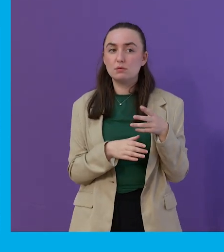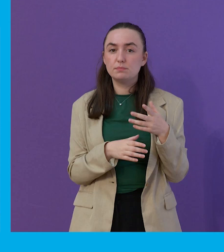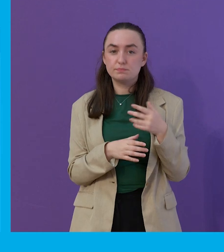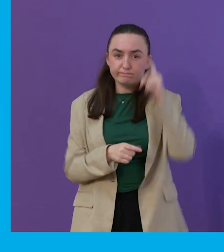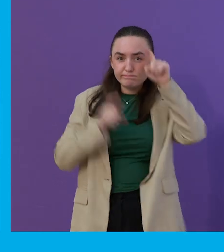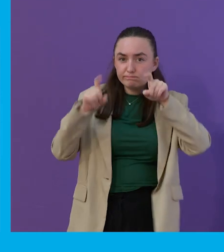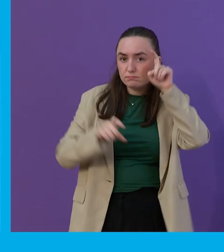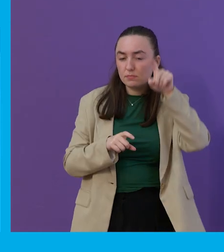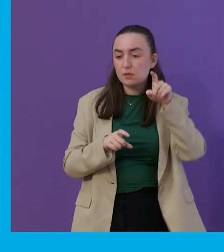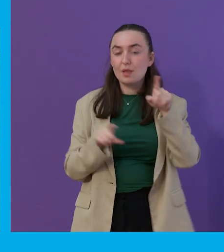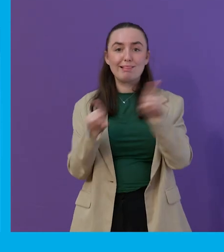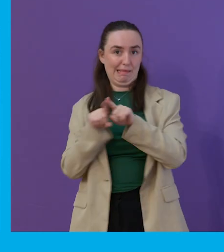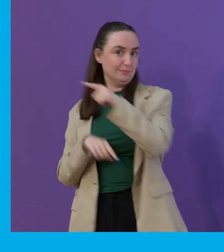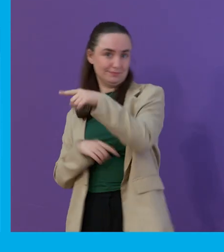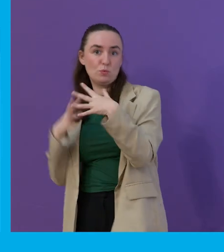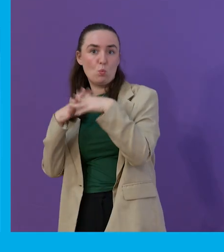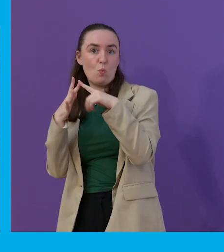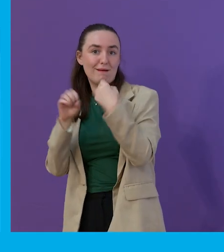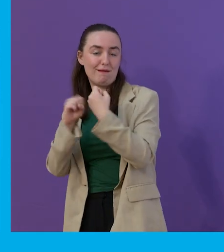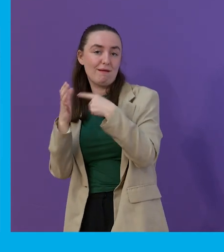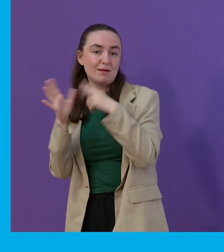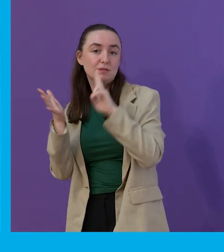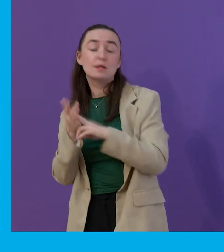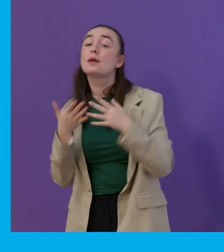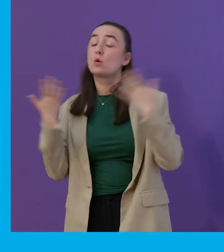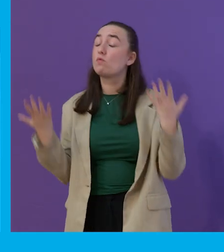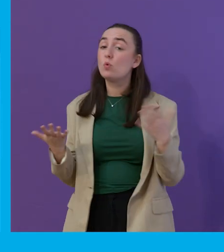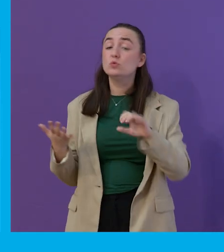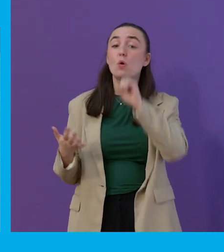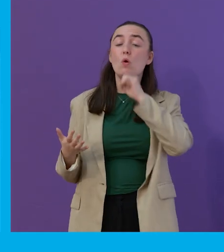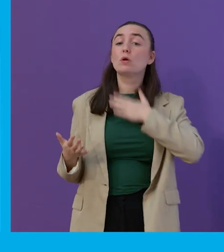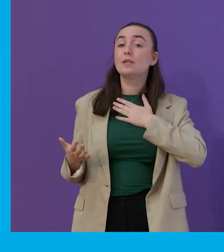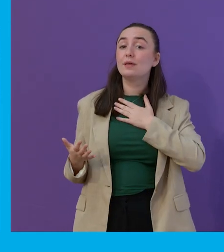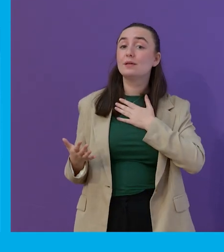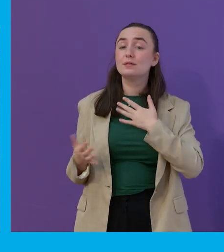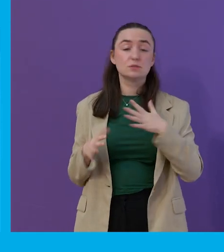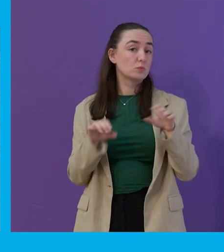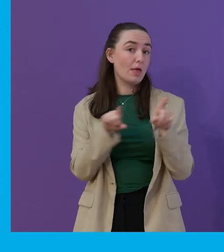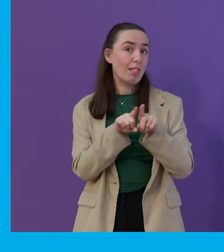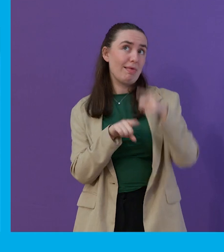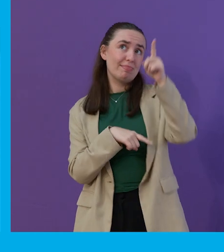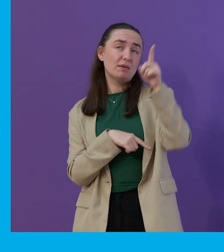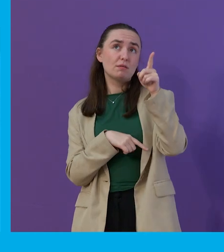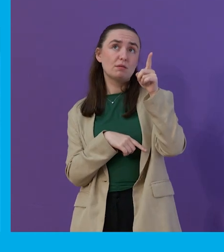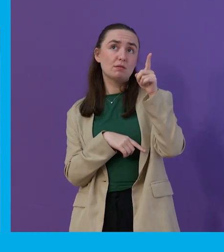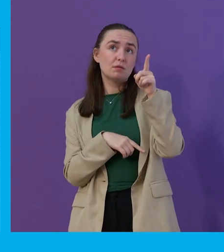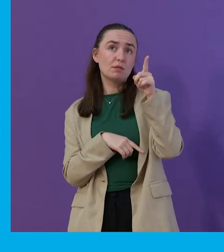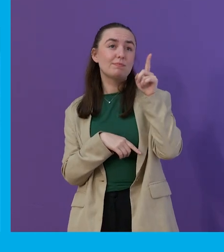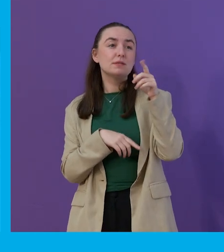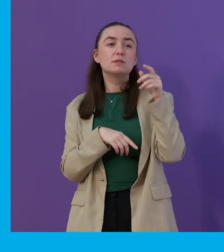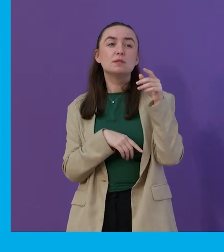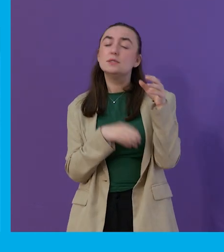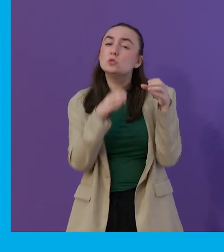initiatives like the ones in Wigan and, of course, Orkney, which is, I think, the smallest